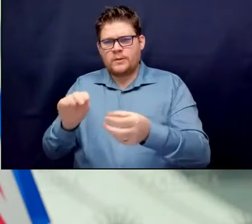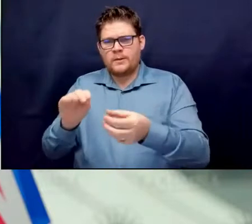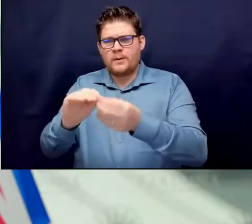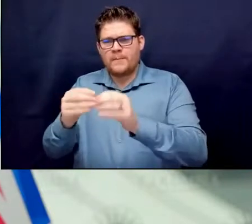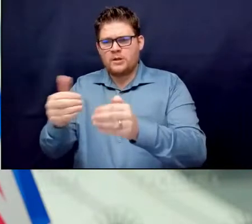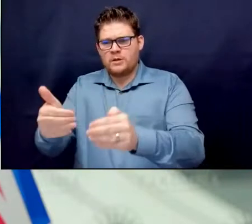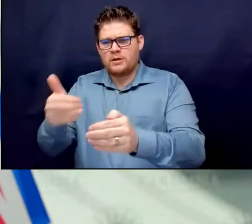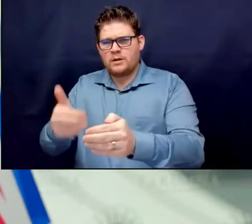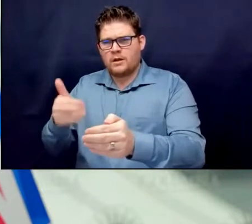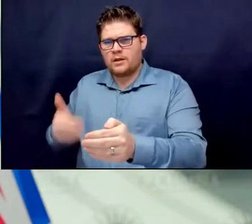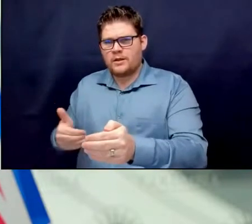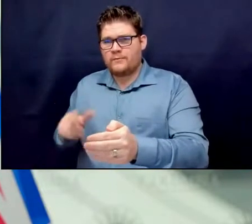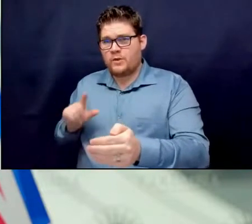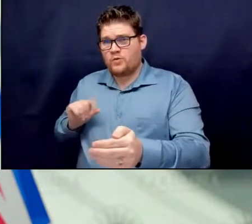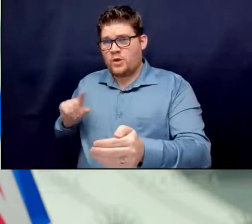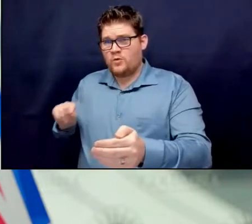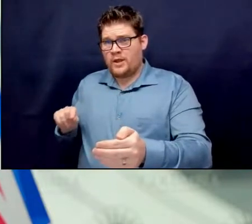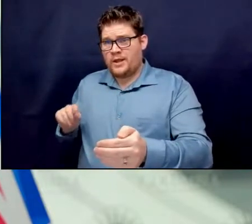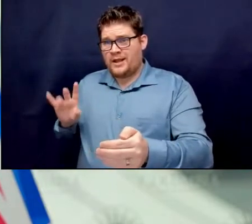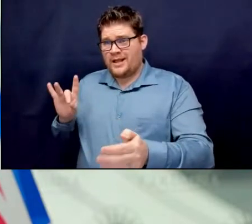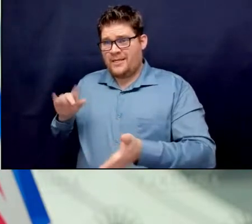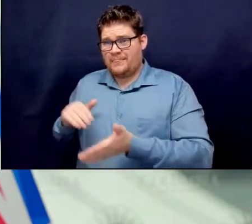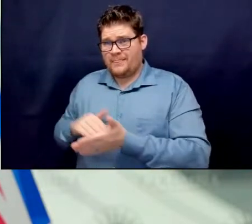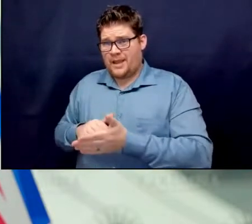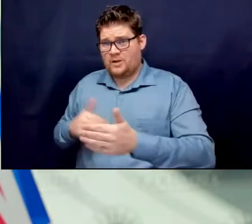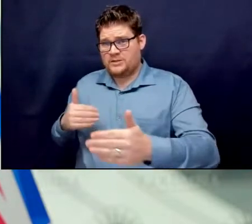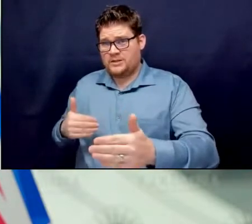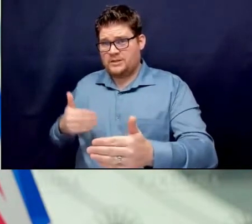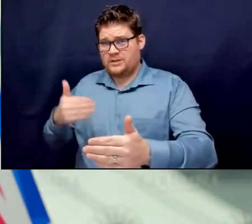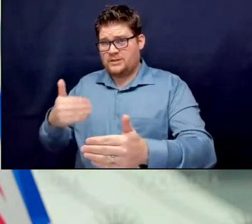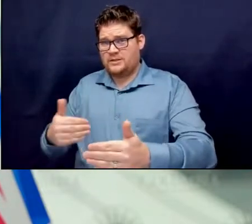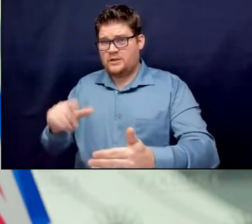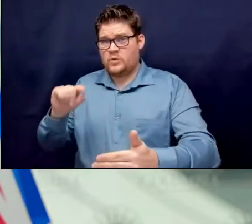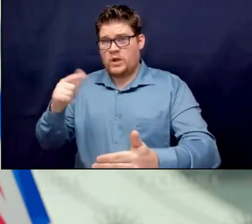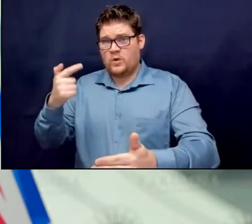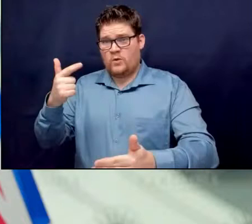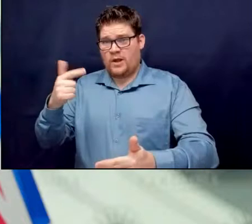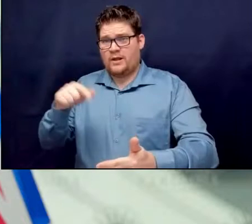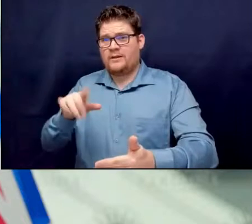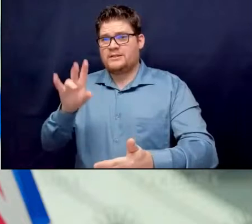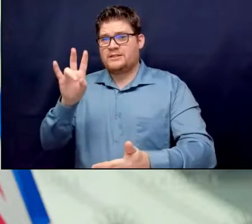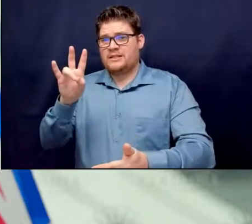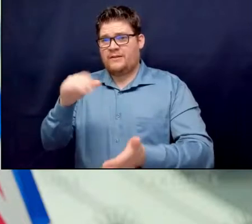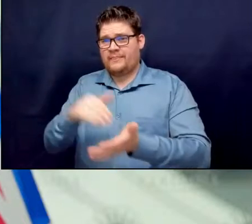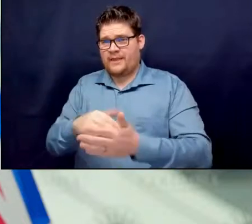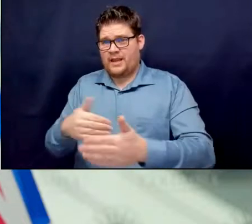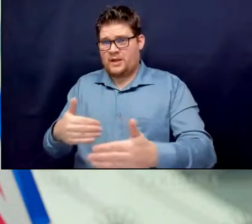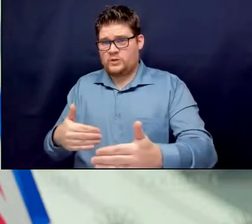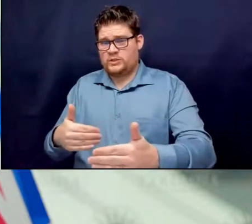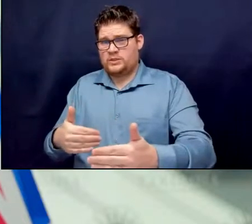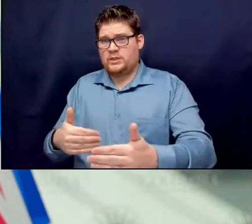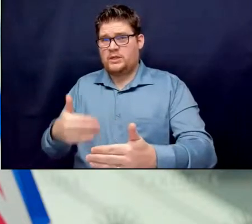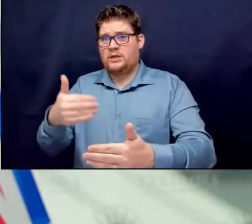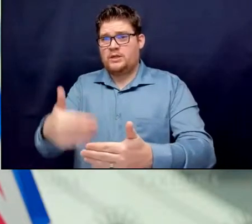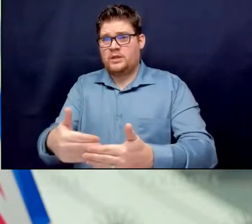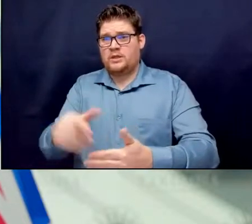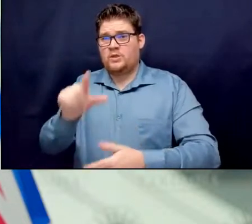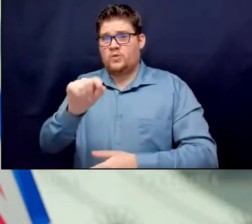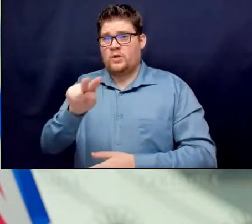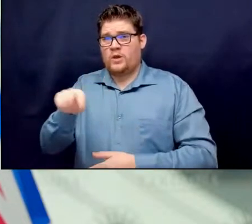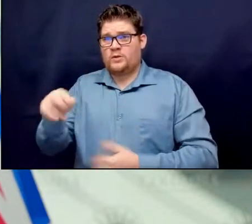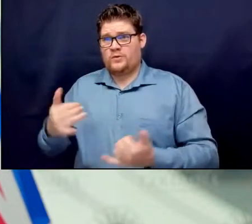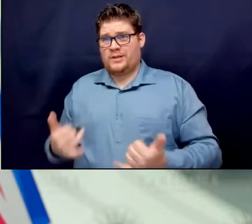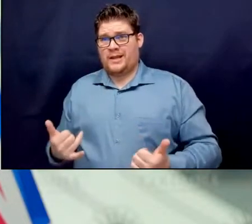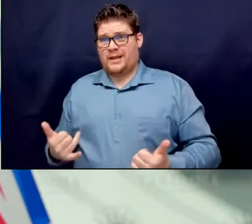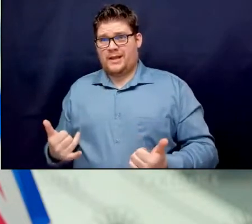healthcare workers called in sick in the equivalent week, to January 3rd to 9th of those years. So roughly